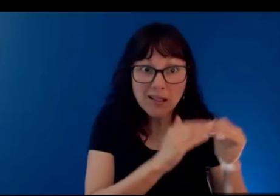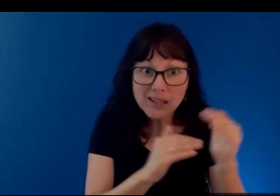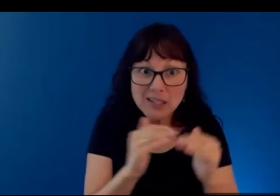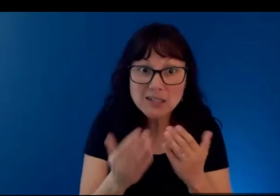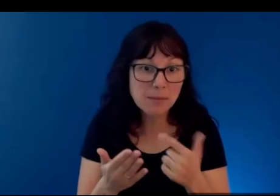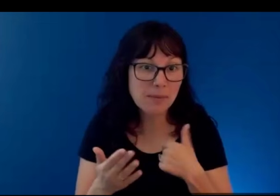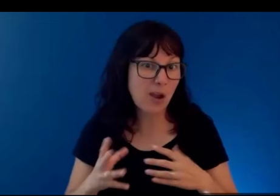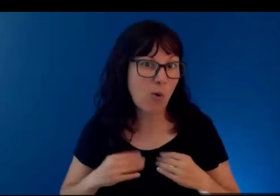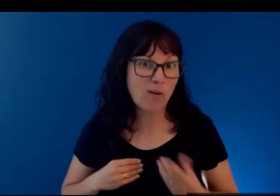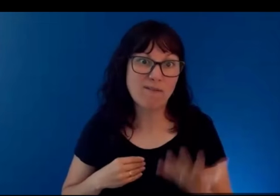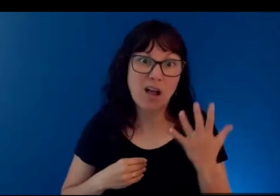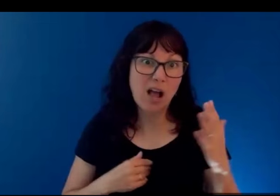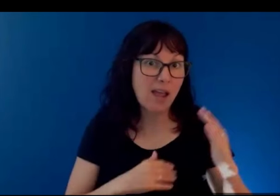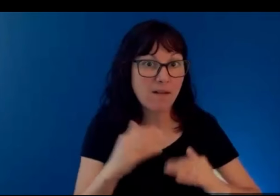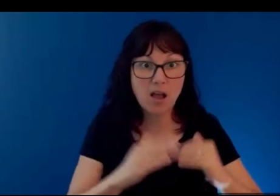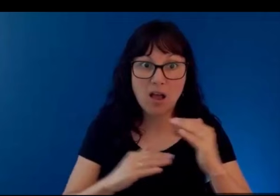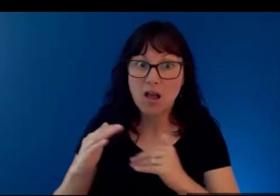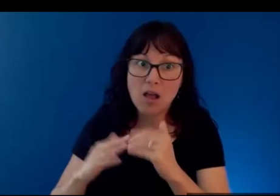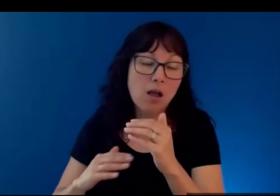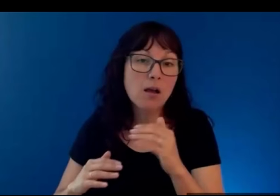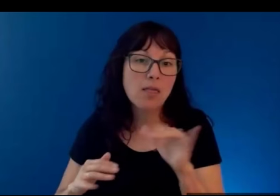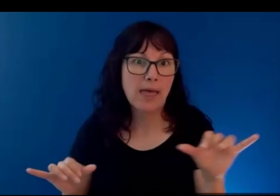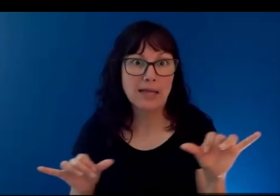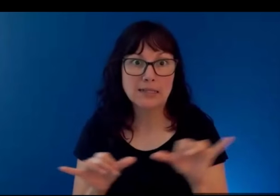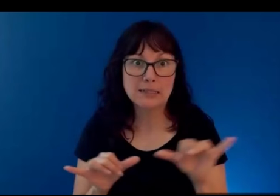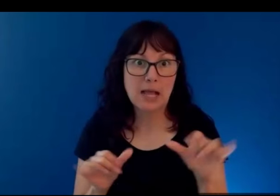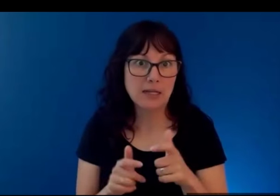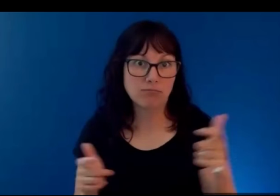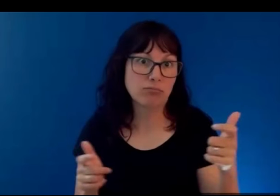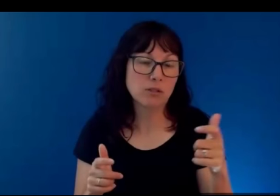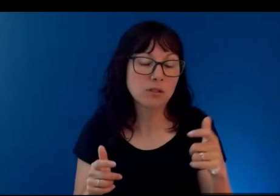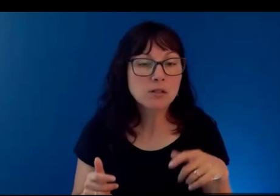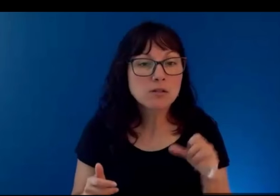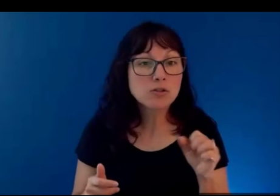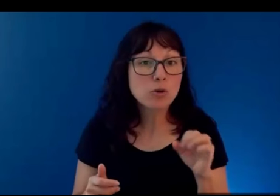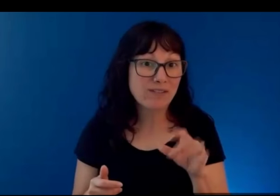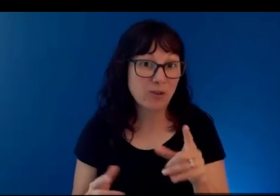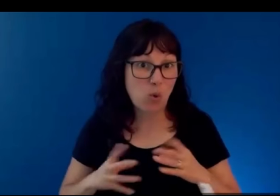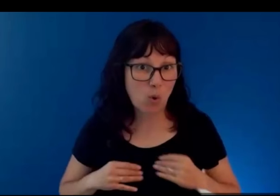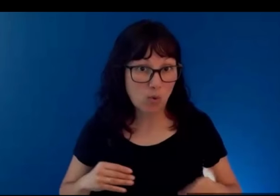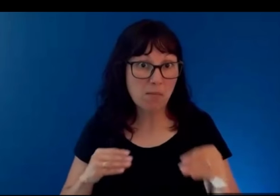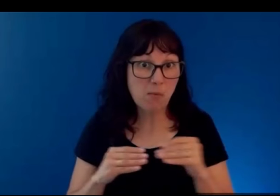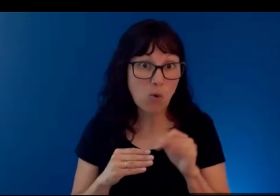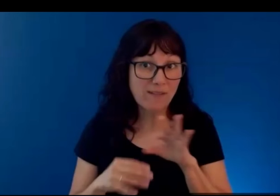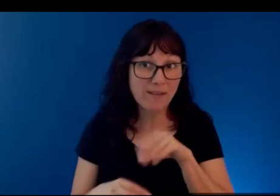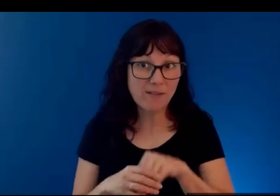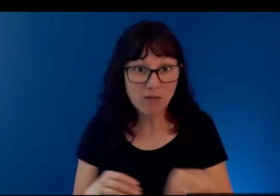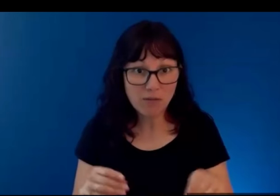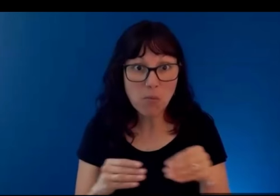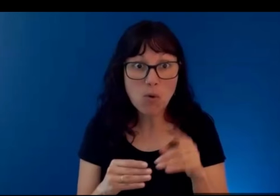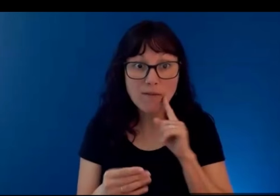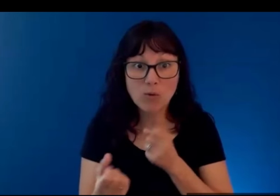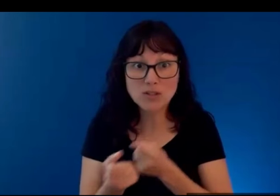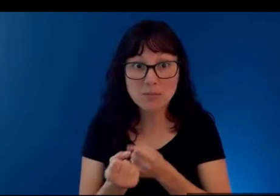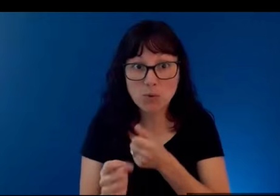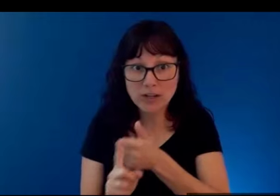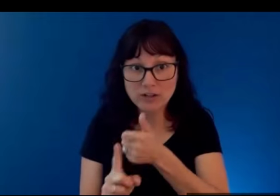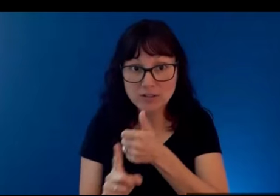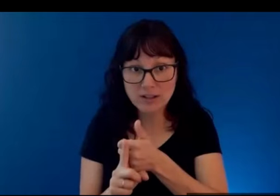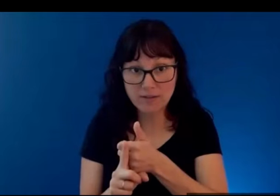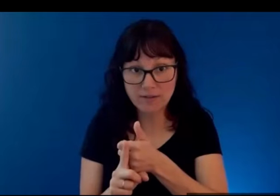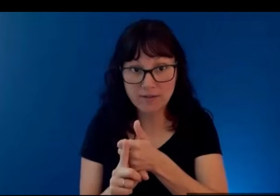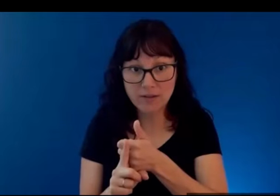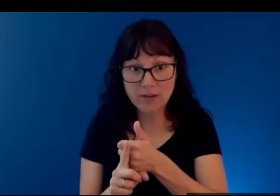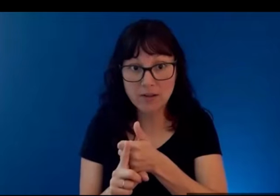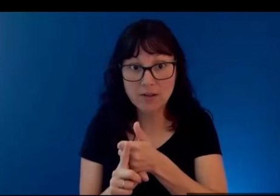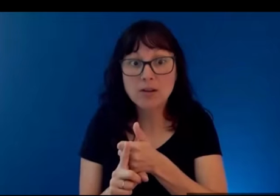own 5 buildings, right? It's a magnitude of scale. So, the more that you own and the more you're involved in supporting yourself